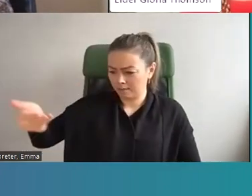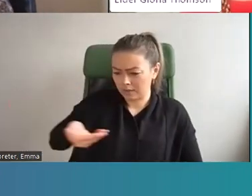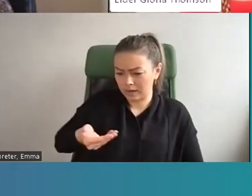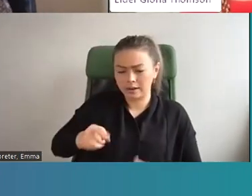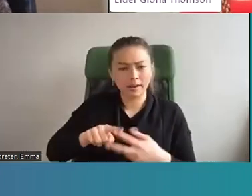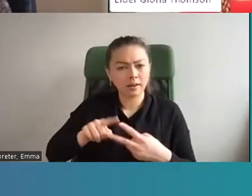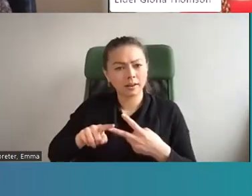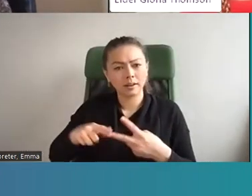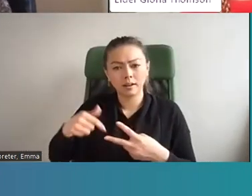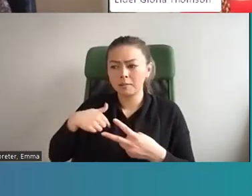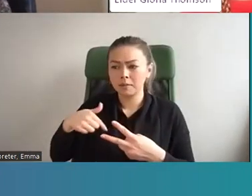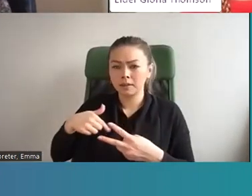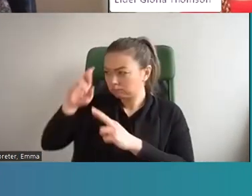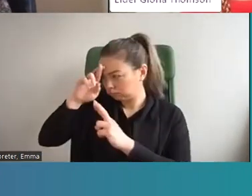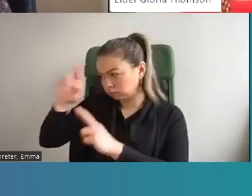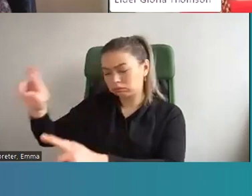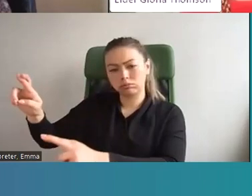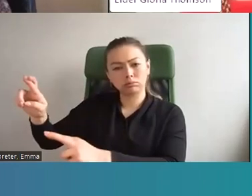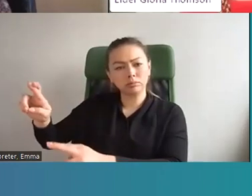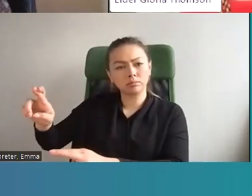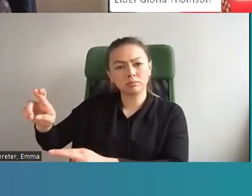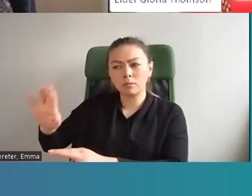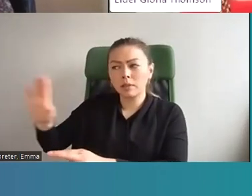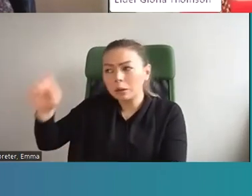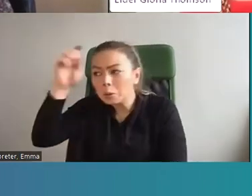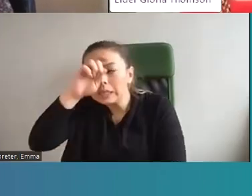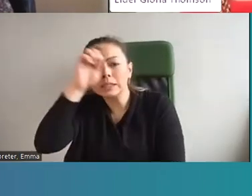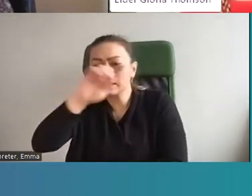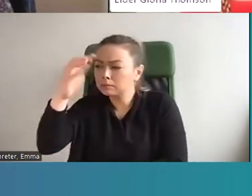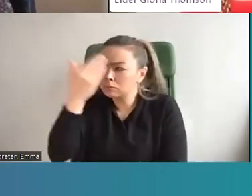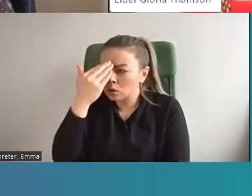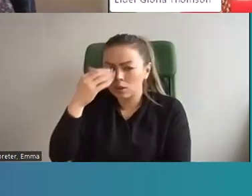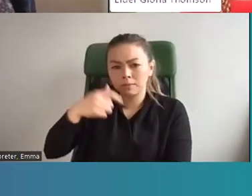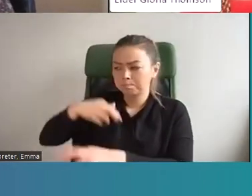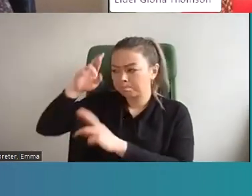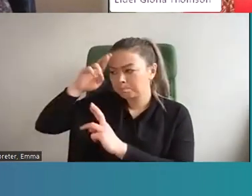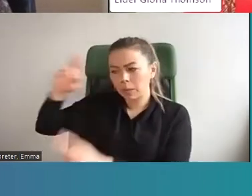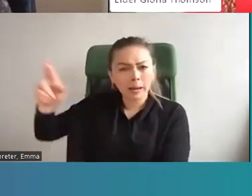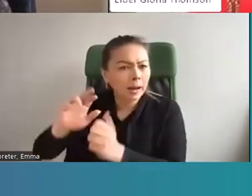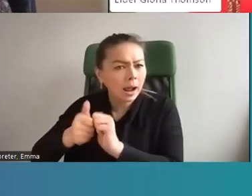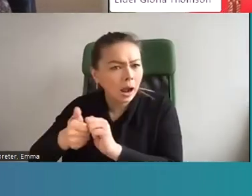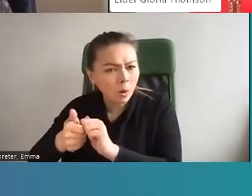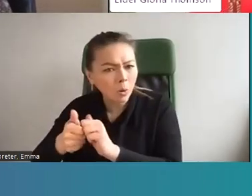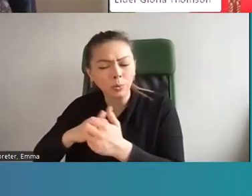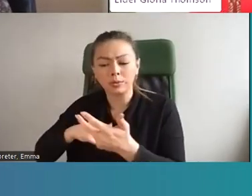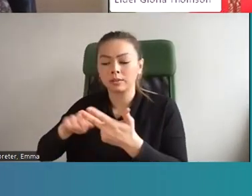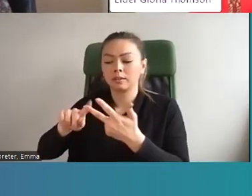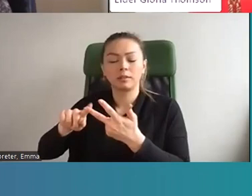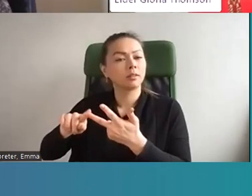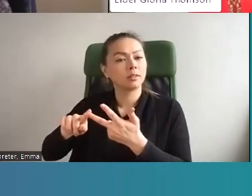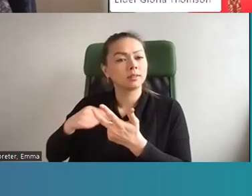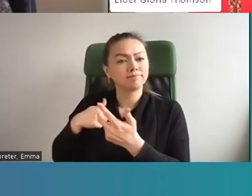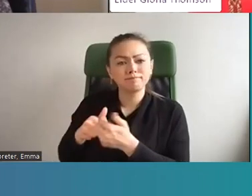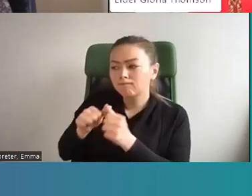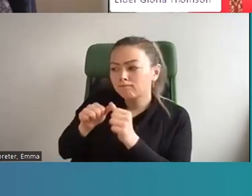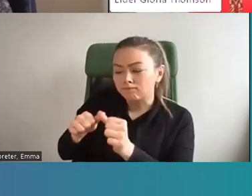respecting the knowledge and wisdom of Indigenous elders in our work? How can we create ongoing relationships built on